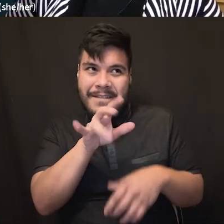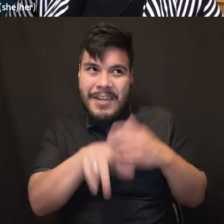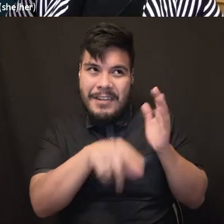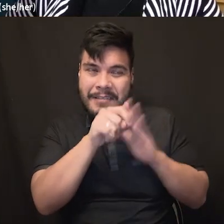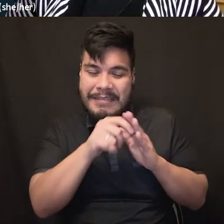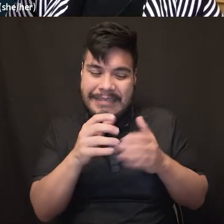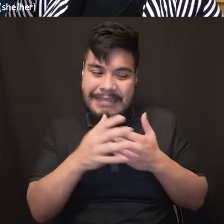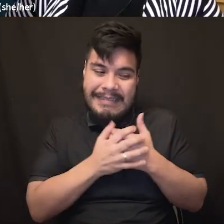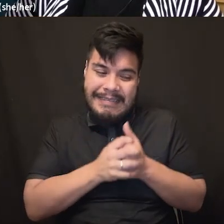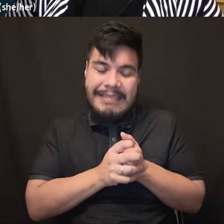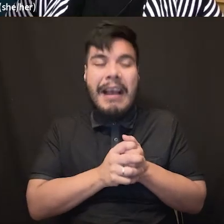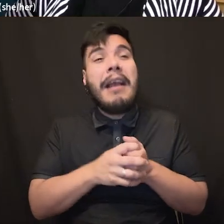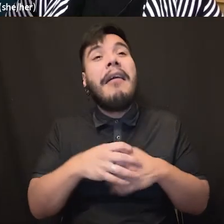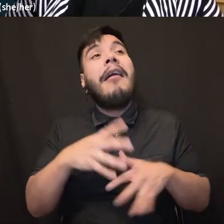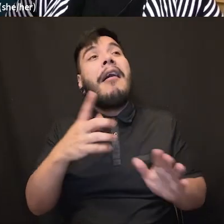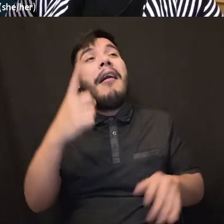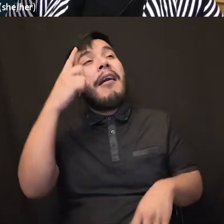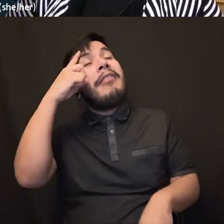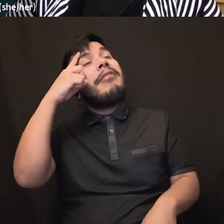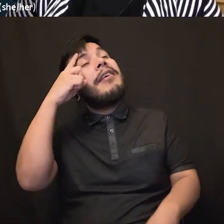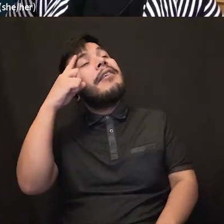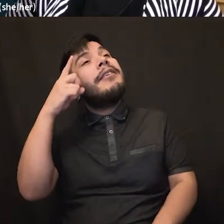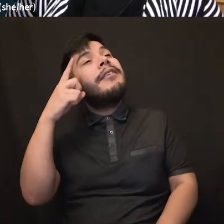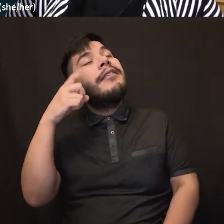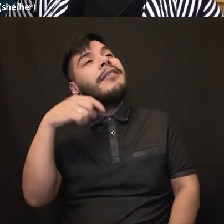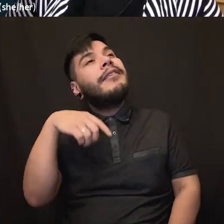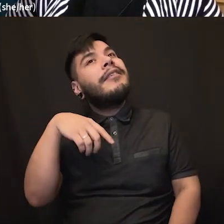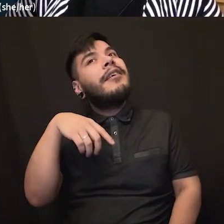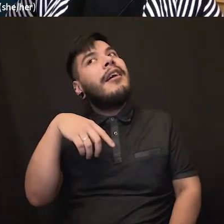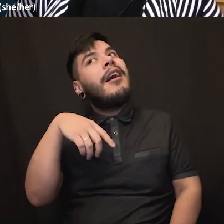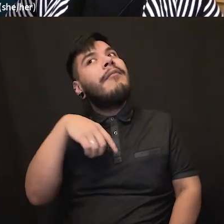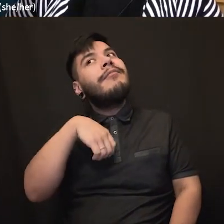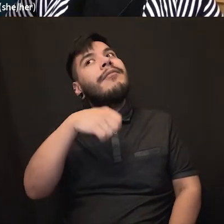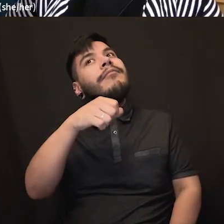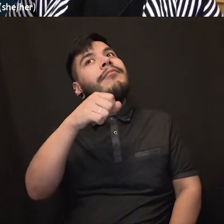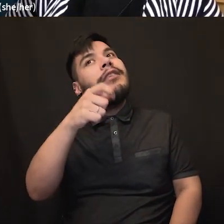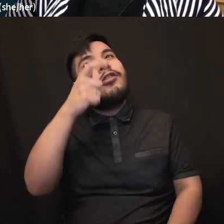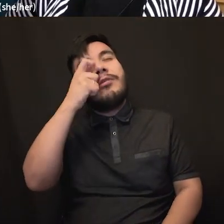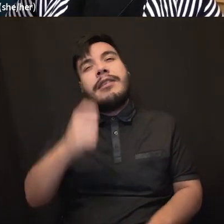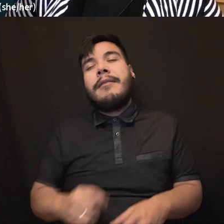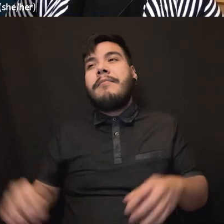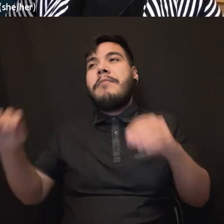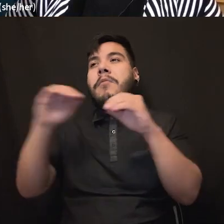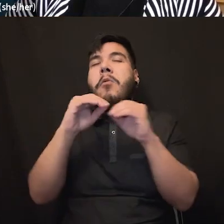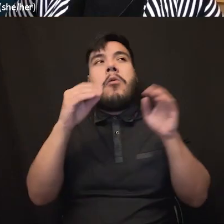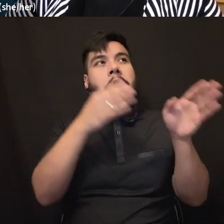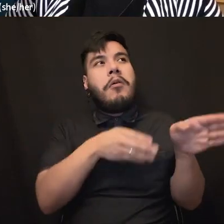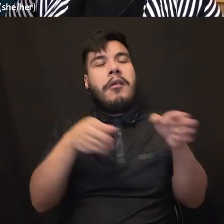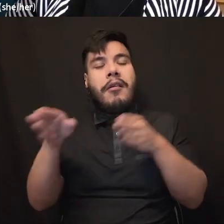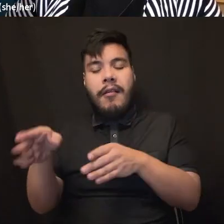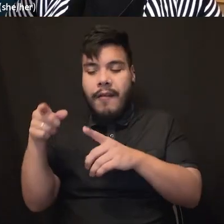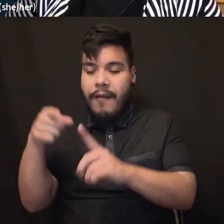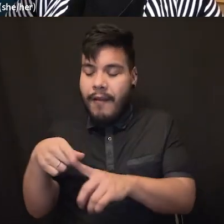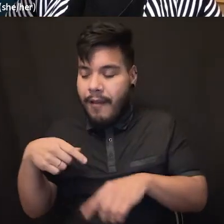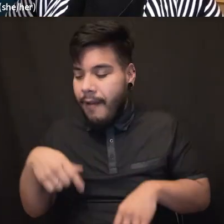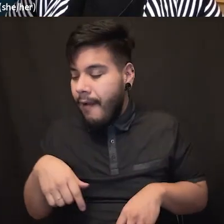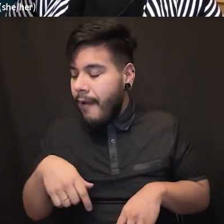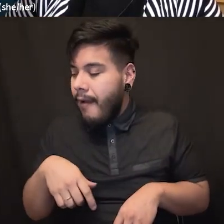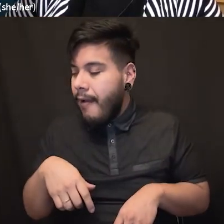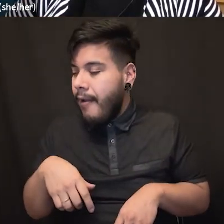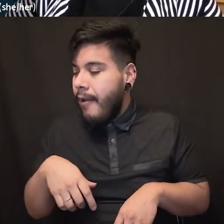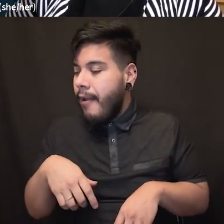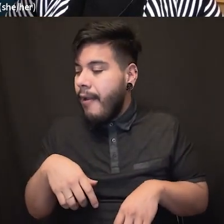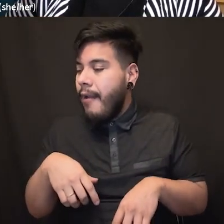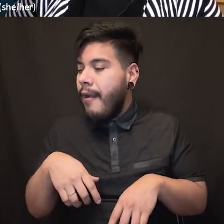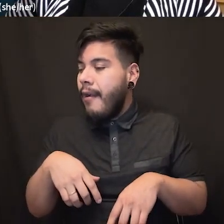I guess what I think, first of all, I think I'm like less interested in some of the more like hacky things about being fat,